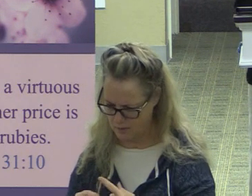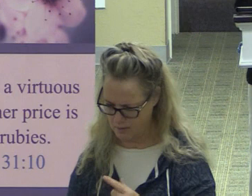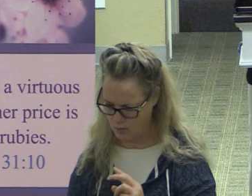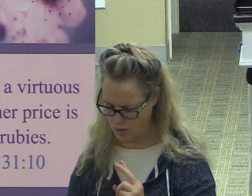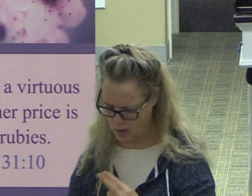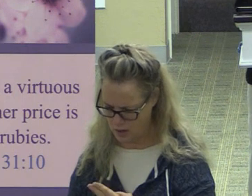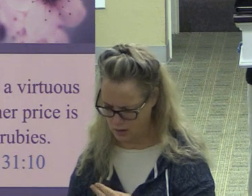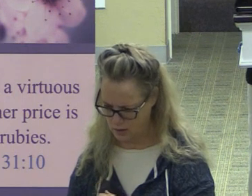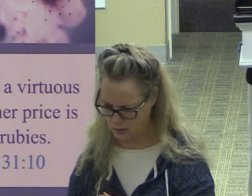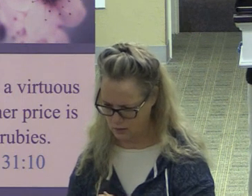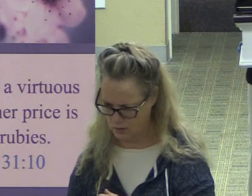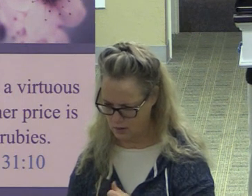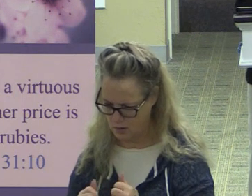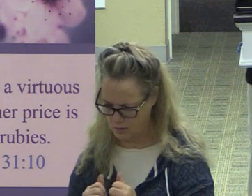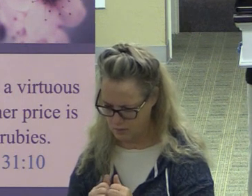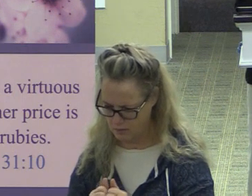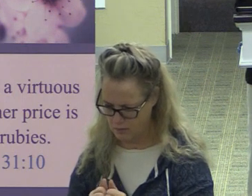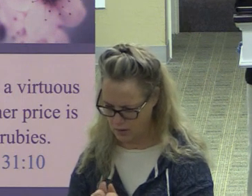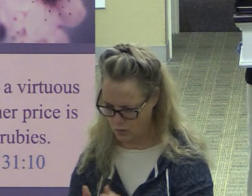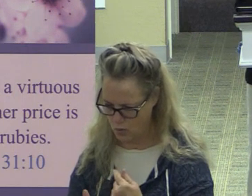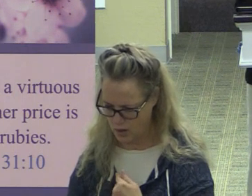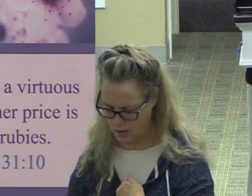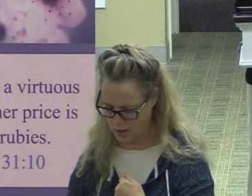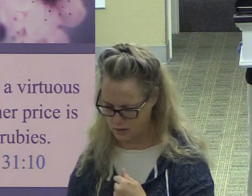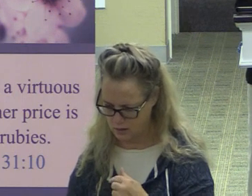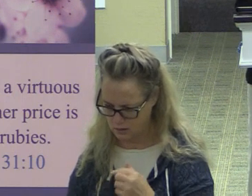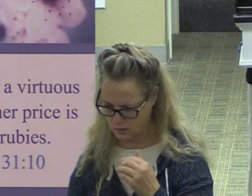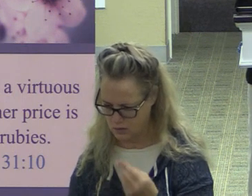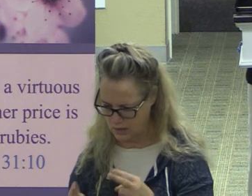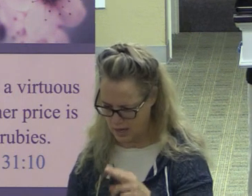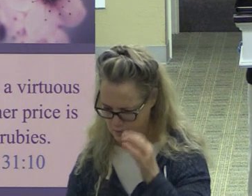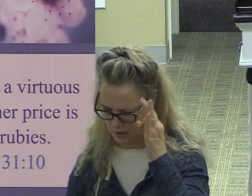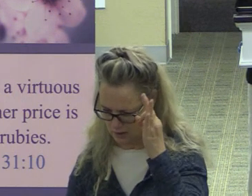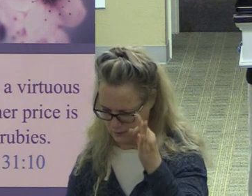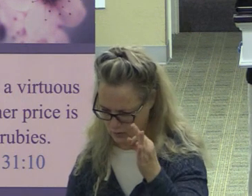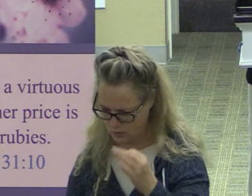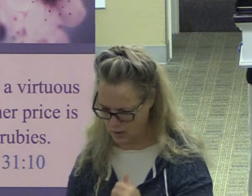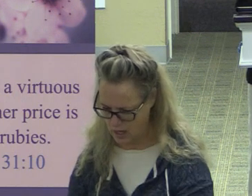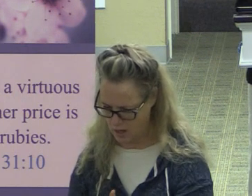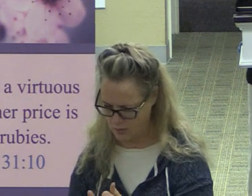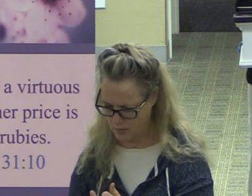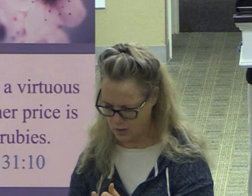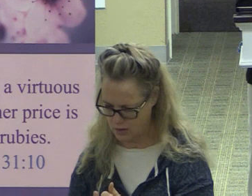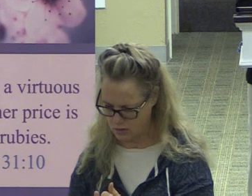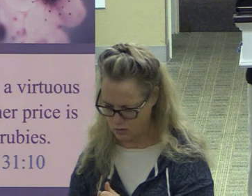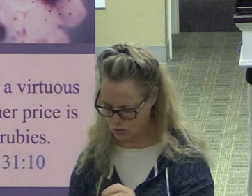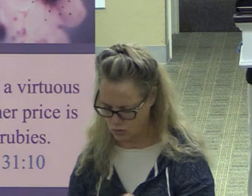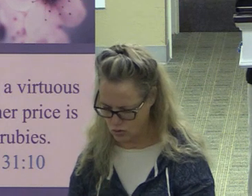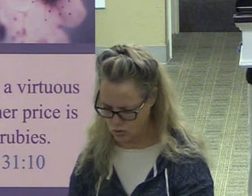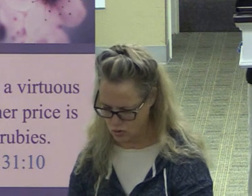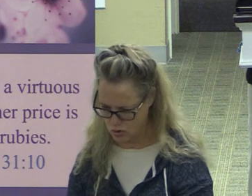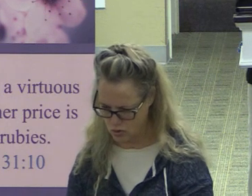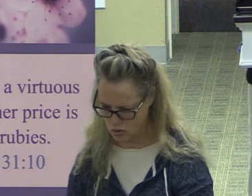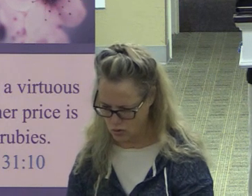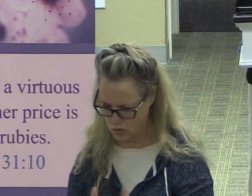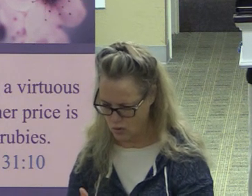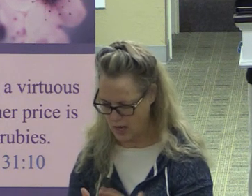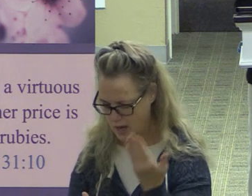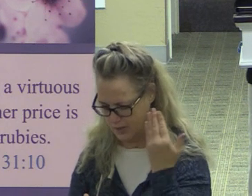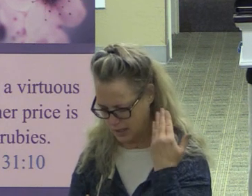of us, with everything we're going through, with what will happen in the future, and help us to deal with things that have happened in the past as